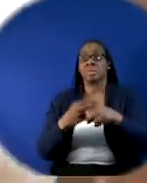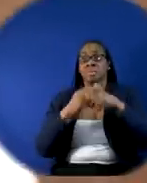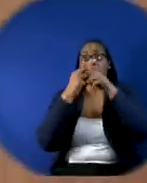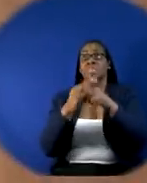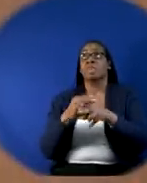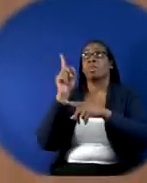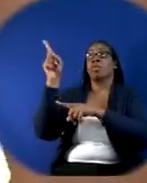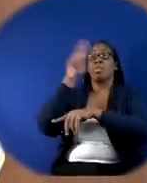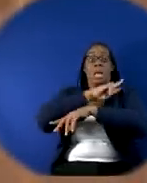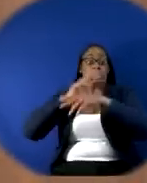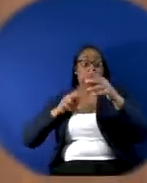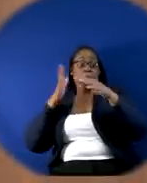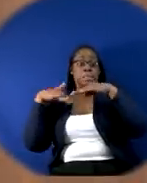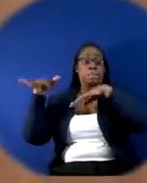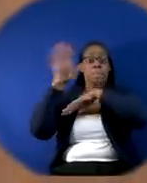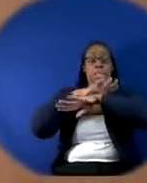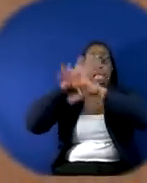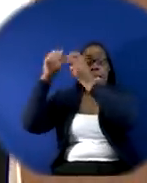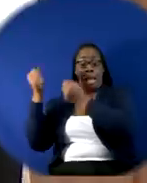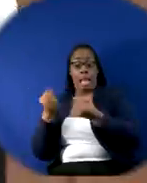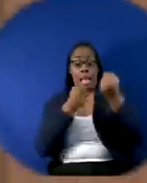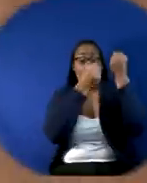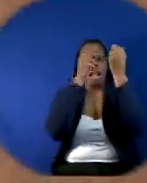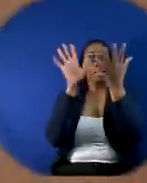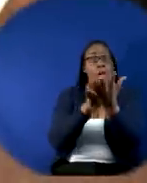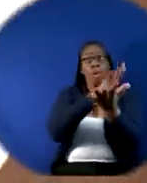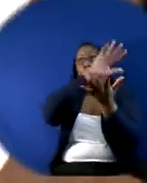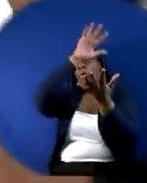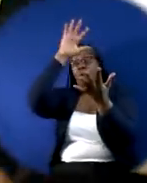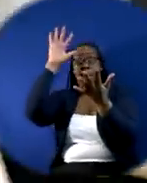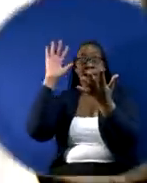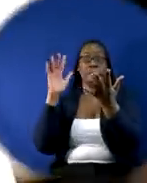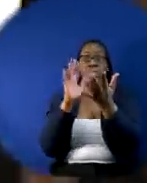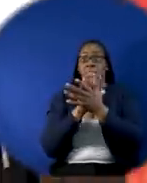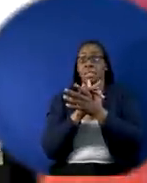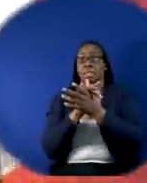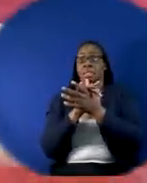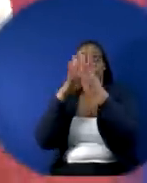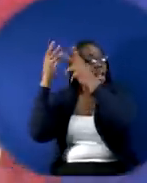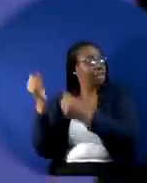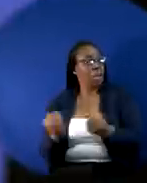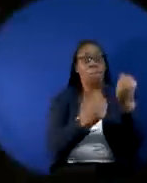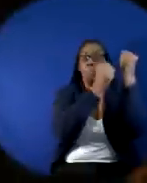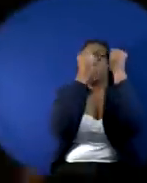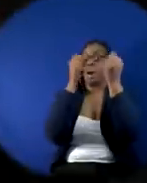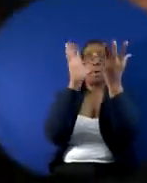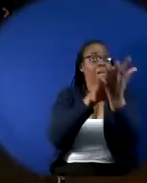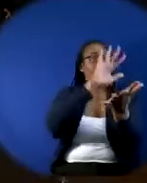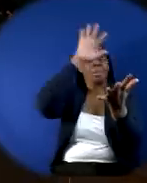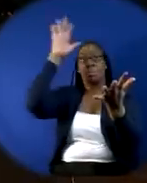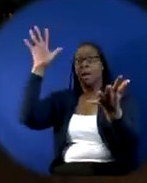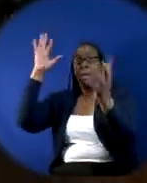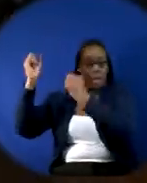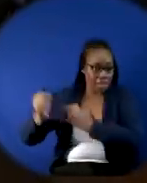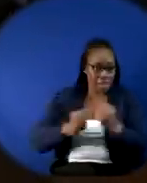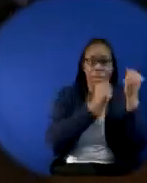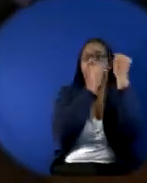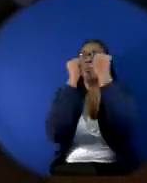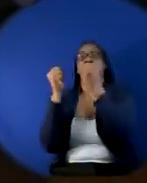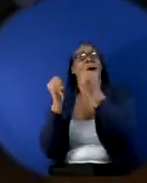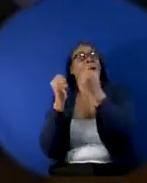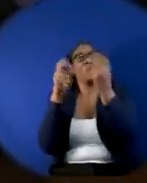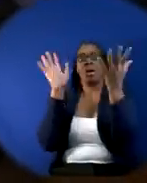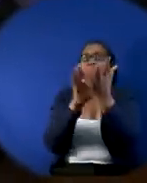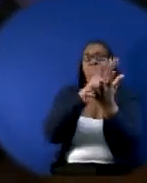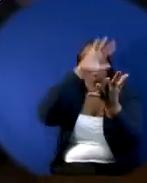the kingdom and the power and the glory and the power and the glory and the power